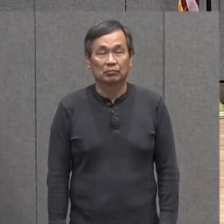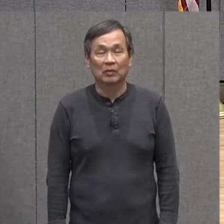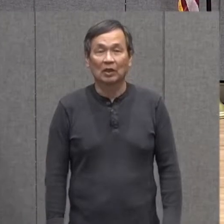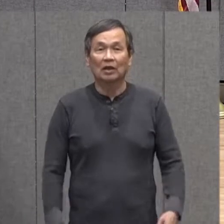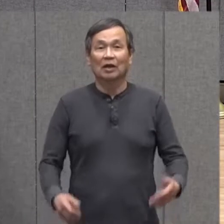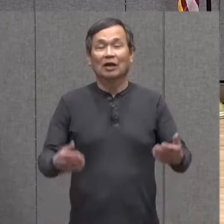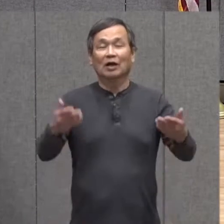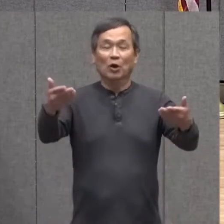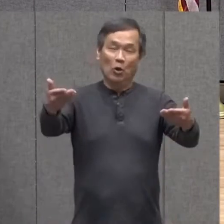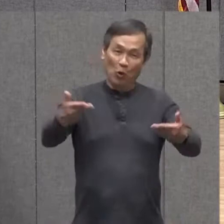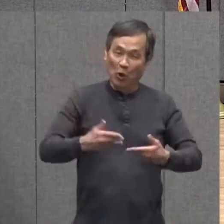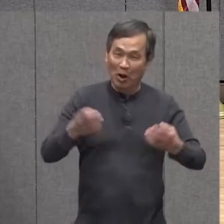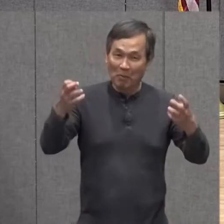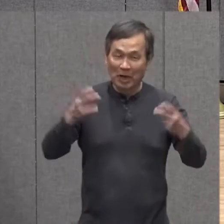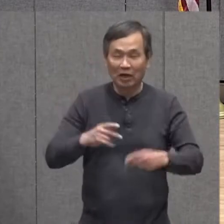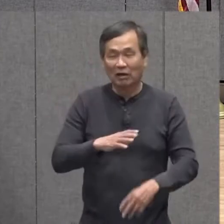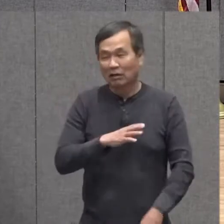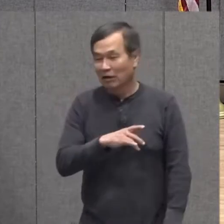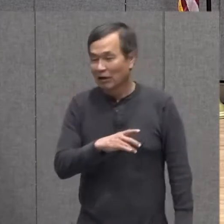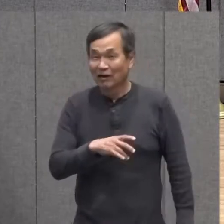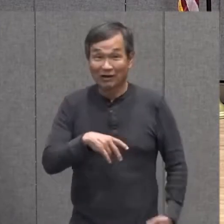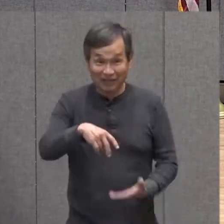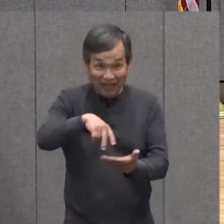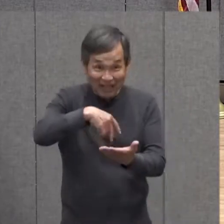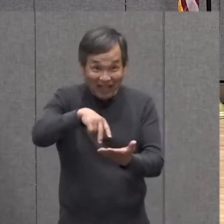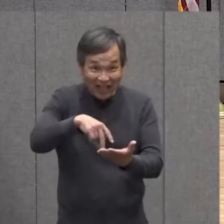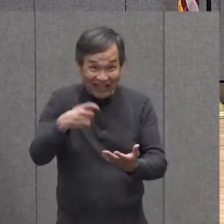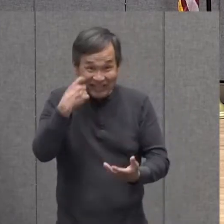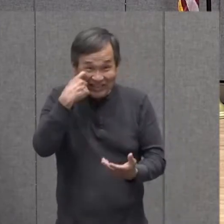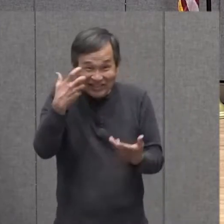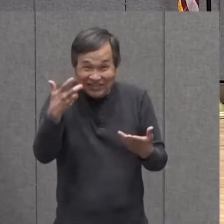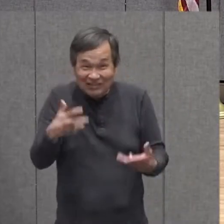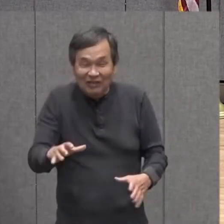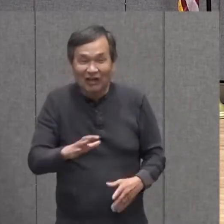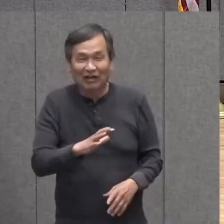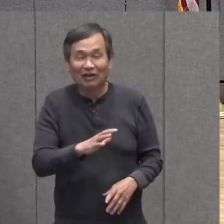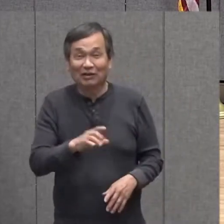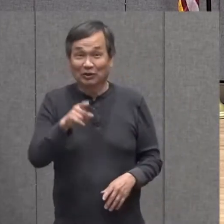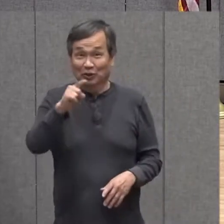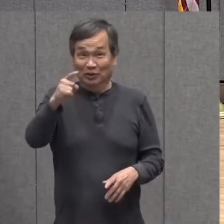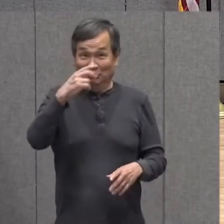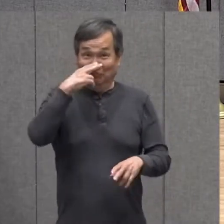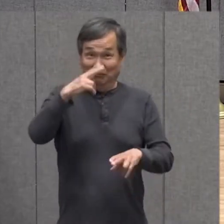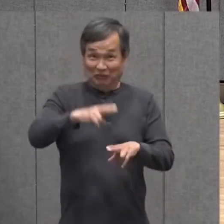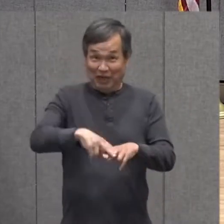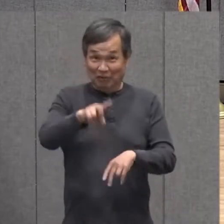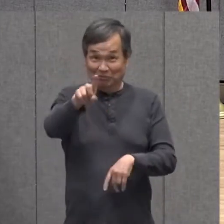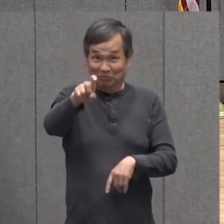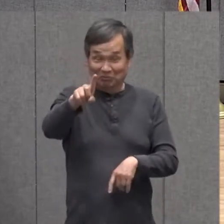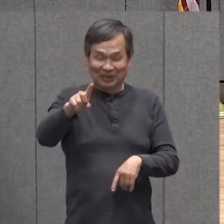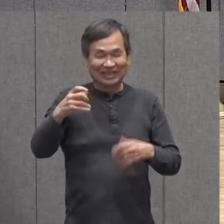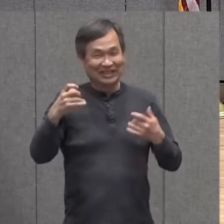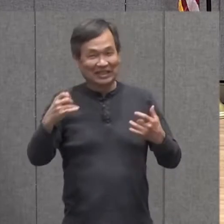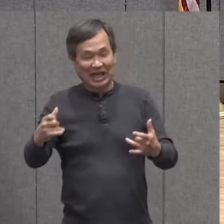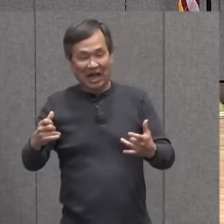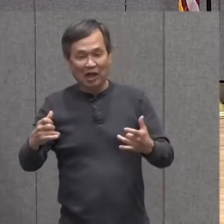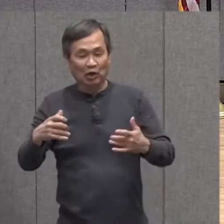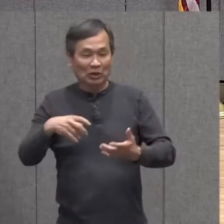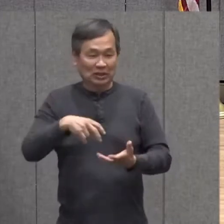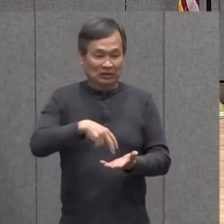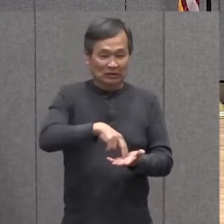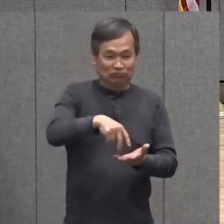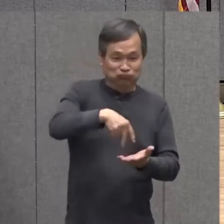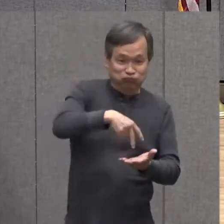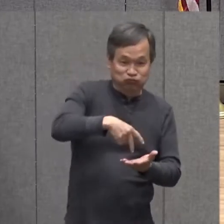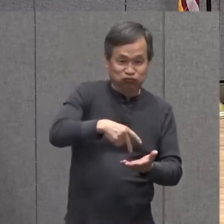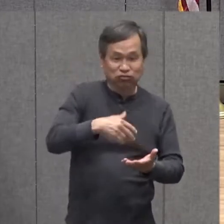Welcome back, you guys. That was an awesome dance by Mr. Anderson. I hope you guys all had fun. We're now gonna bring our heart rates down.